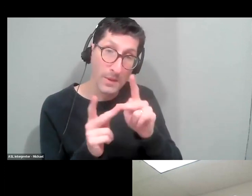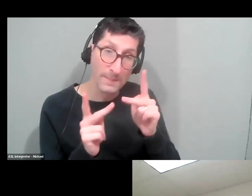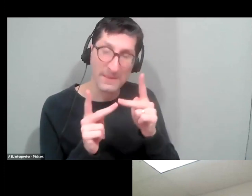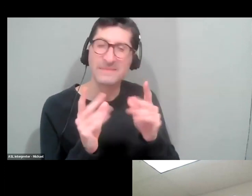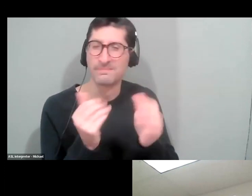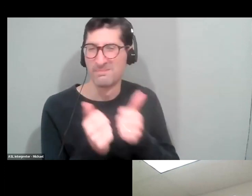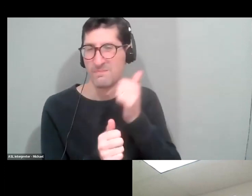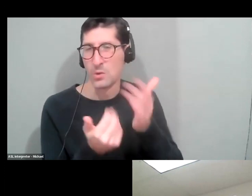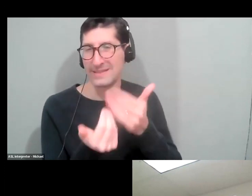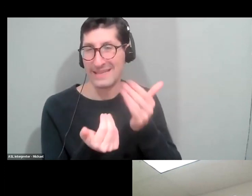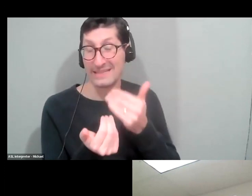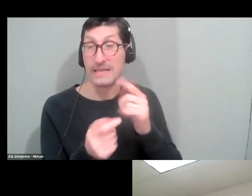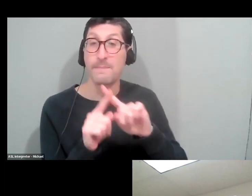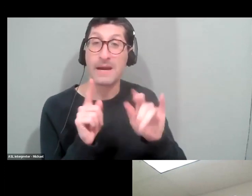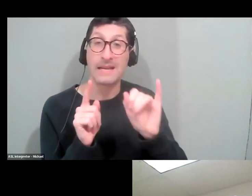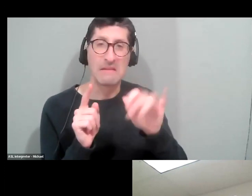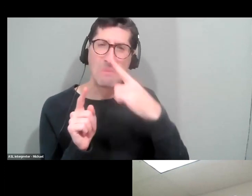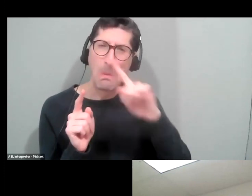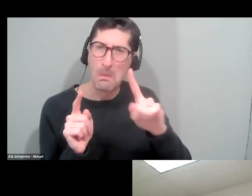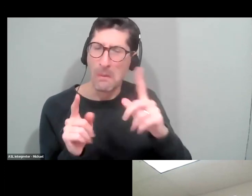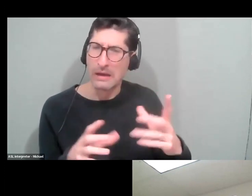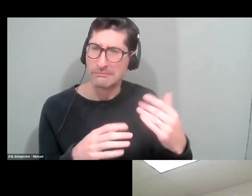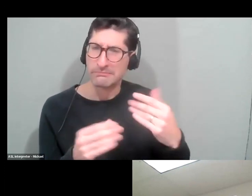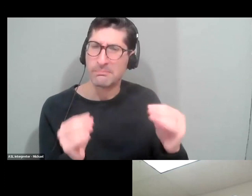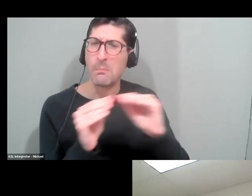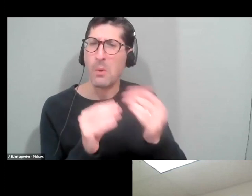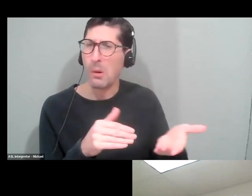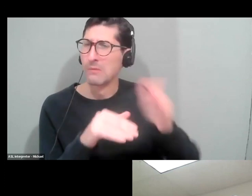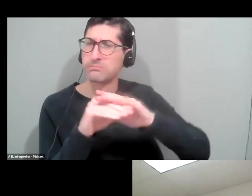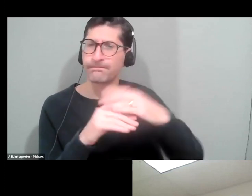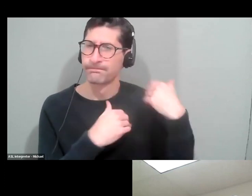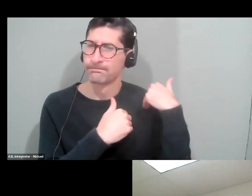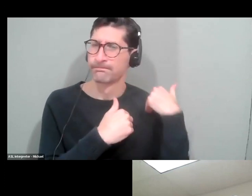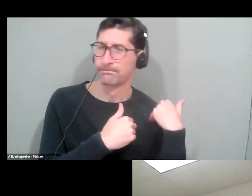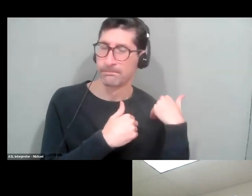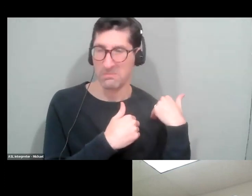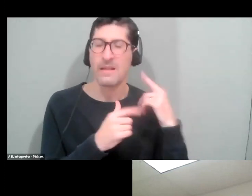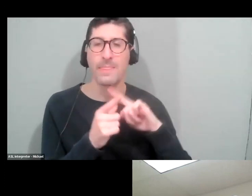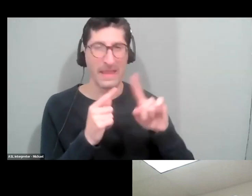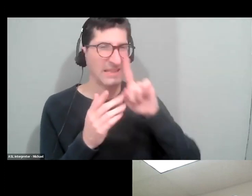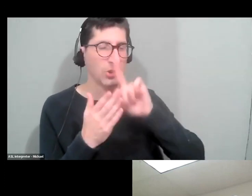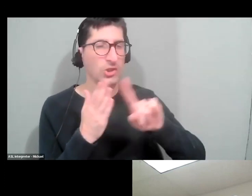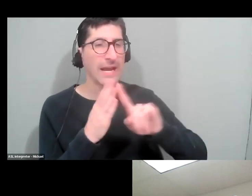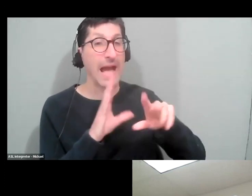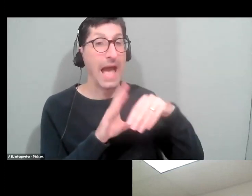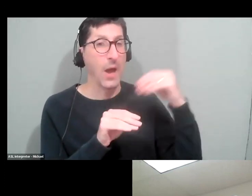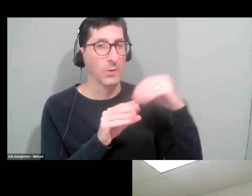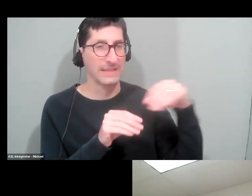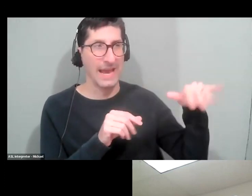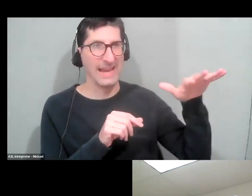to extend yourself out and do other polling sites, then it's safest and easiest to just do the externals of